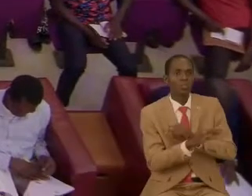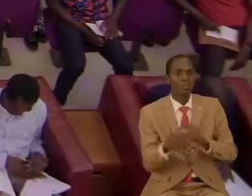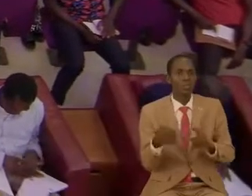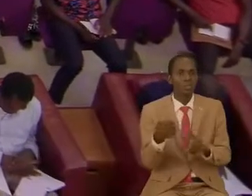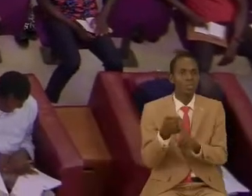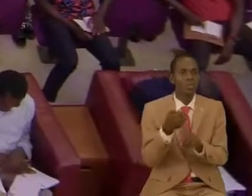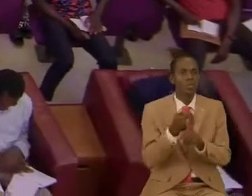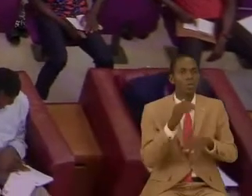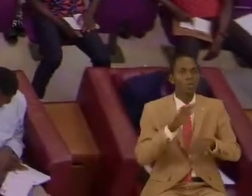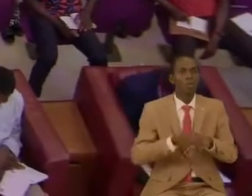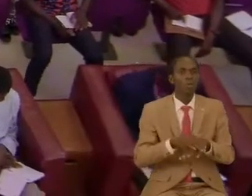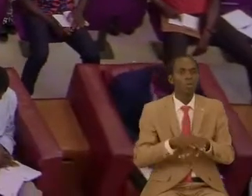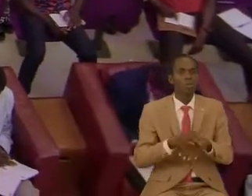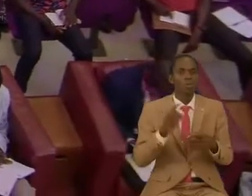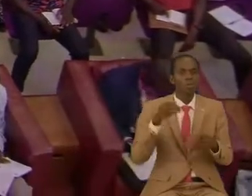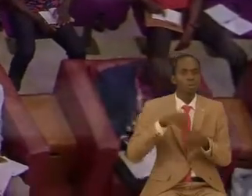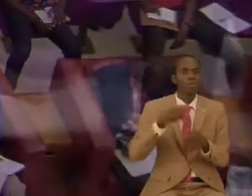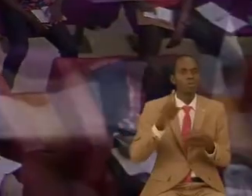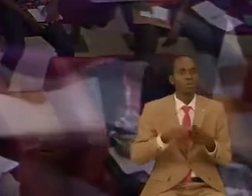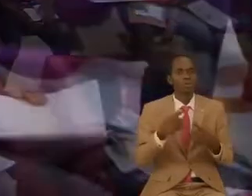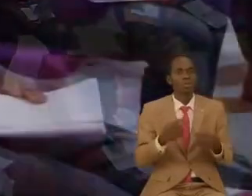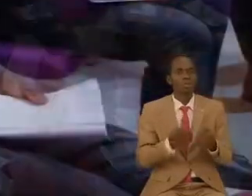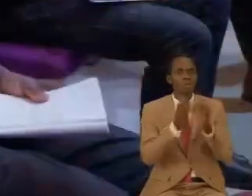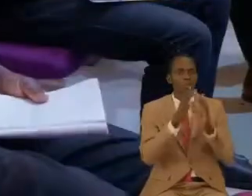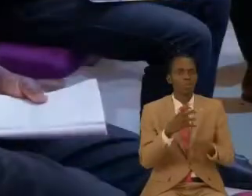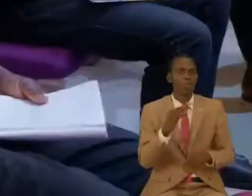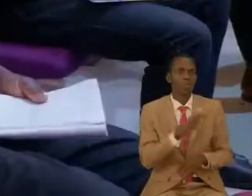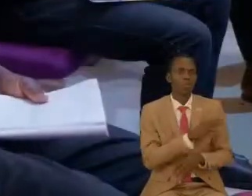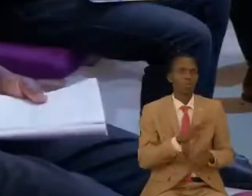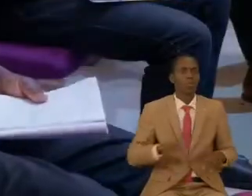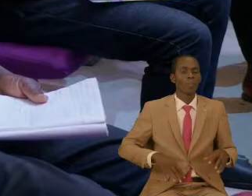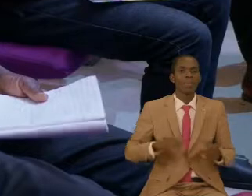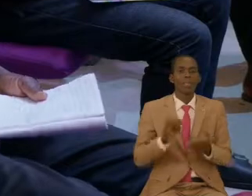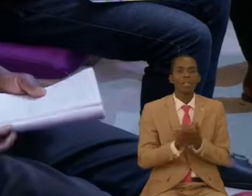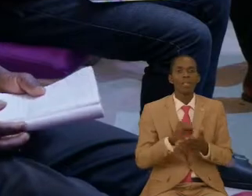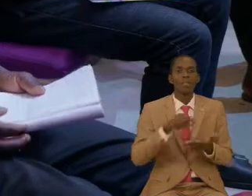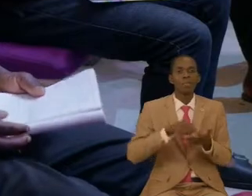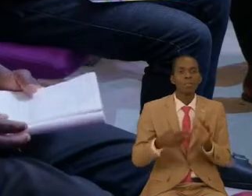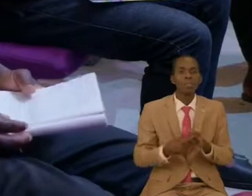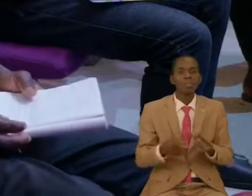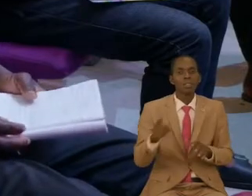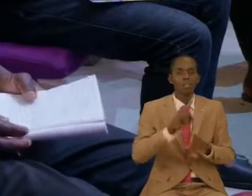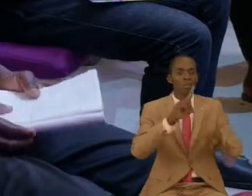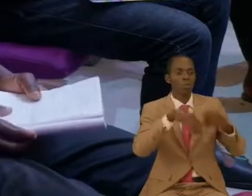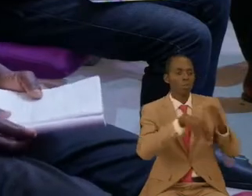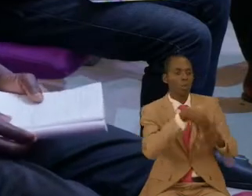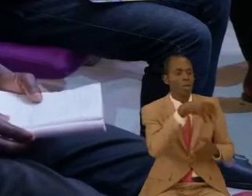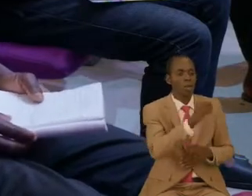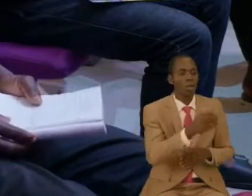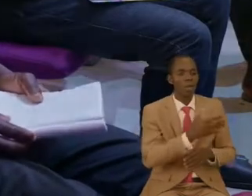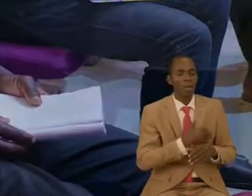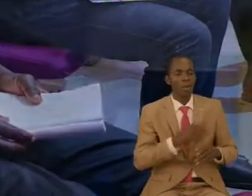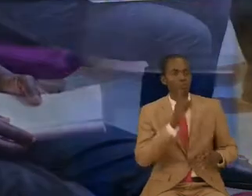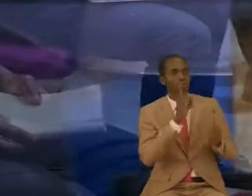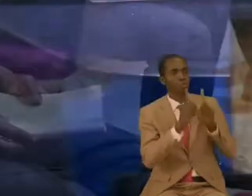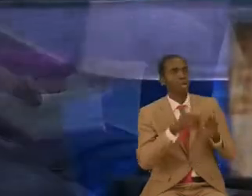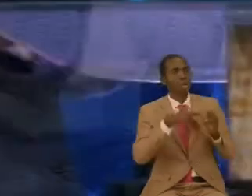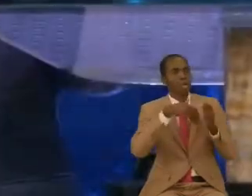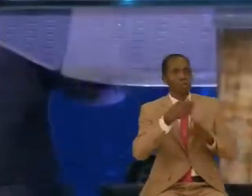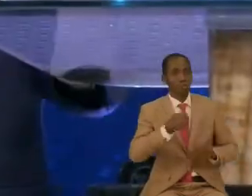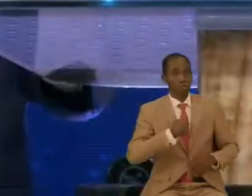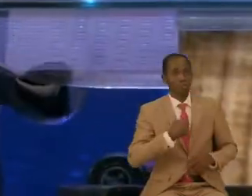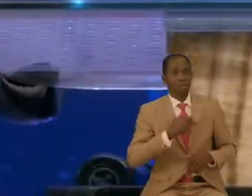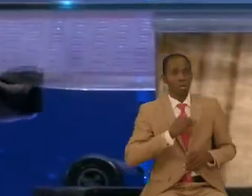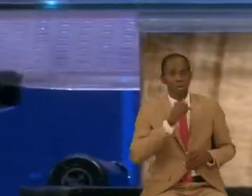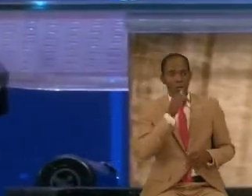themselves into the apostles of Christ. That is, they'll go out and testify, I'm an apostle of